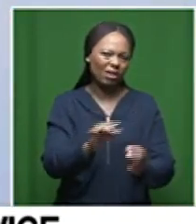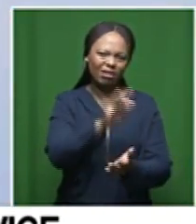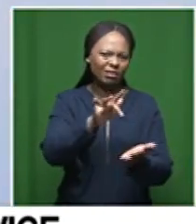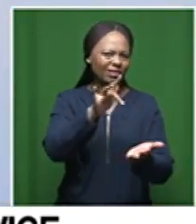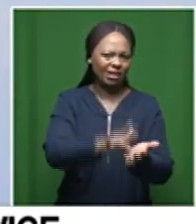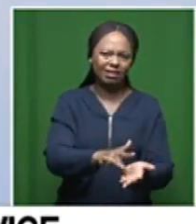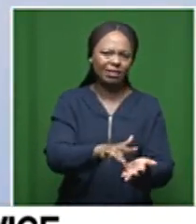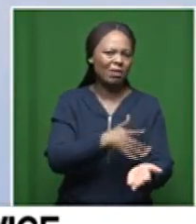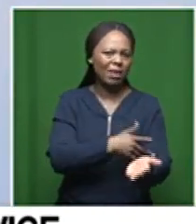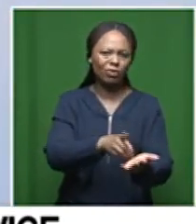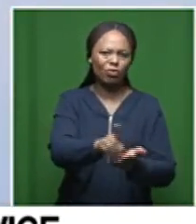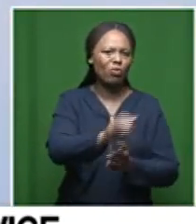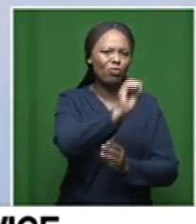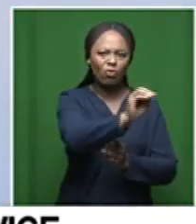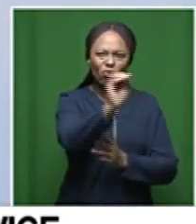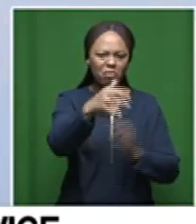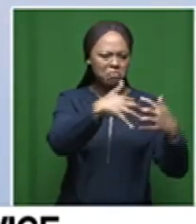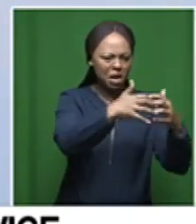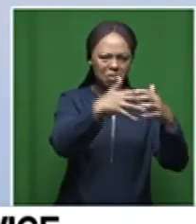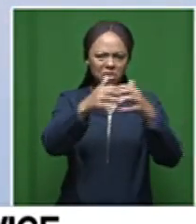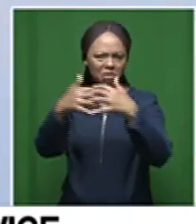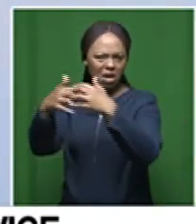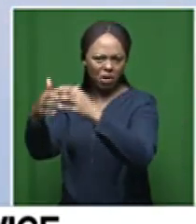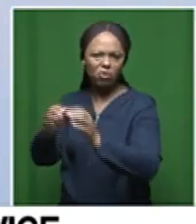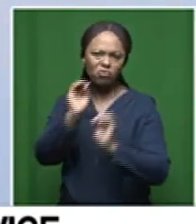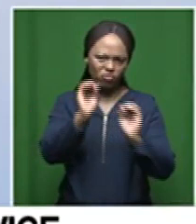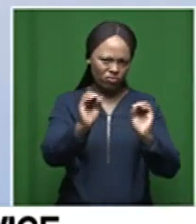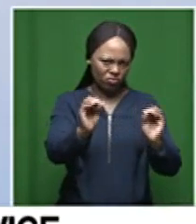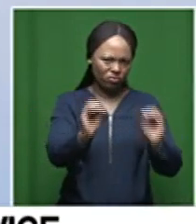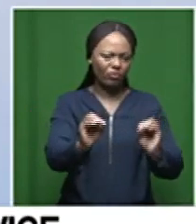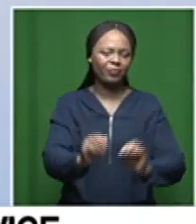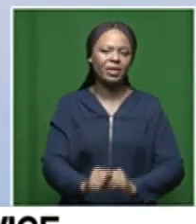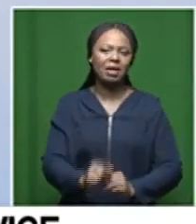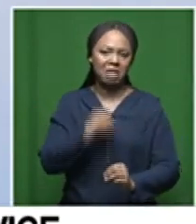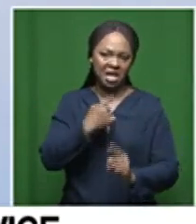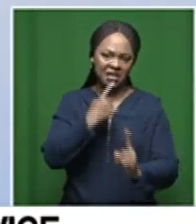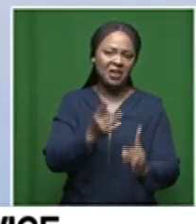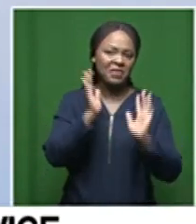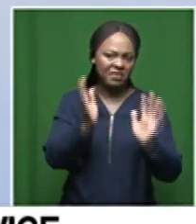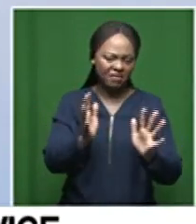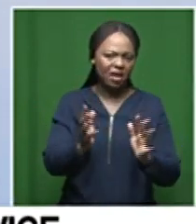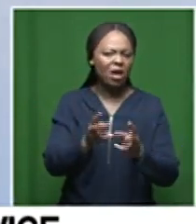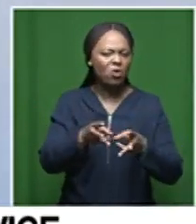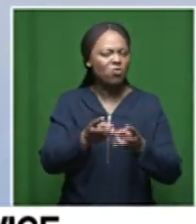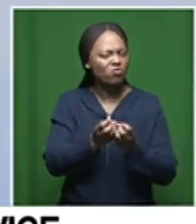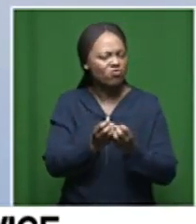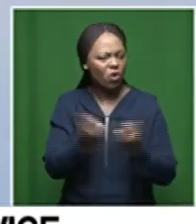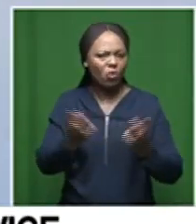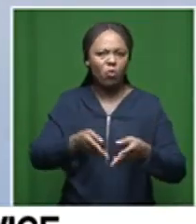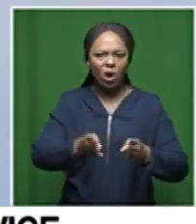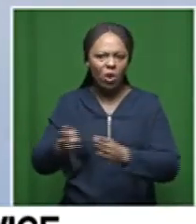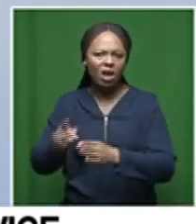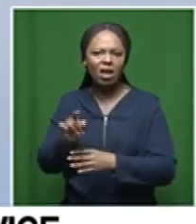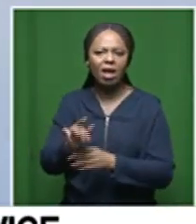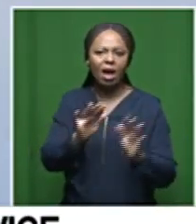footprint across the country, Dr. Musa. And as I mentioned earlier on, so there's multiple ways in which they can